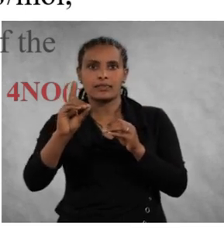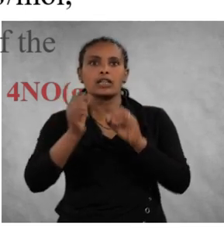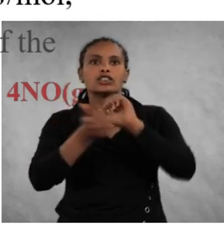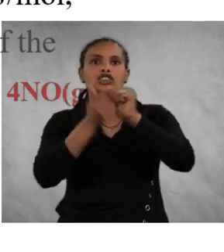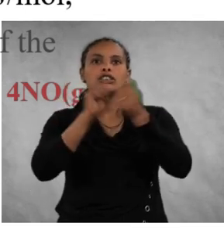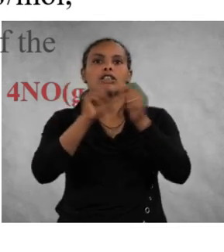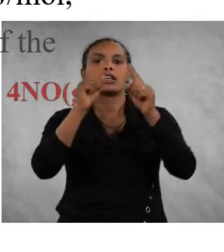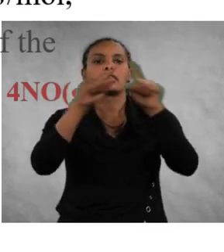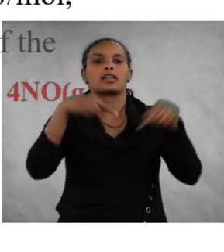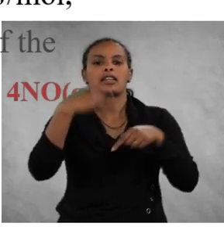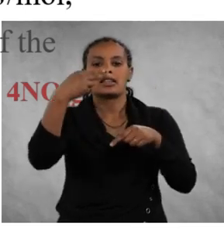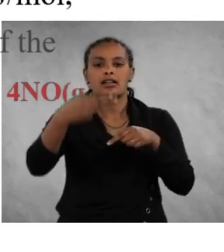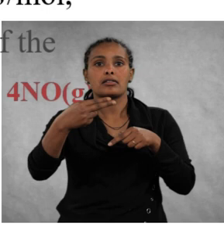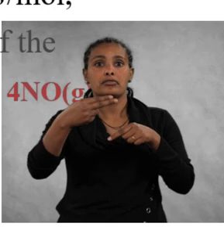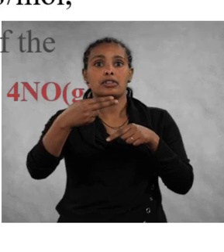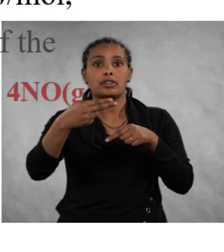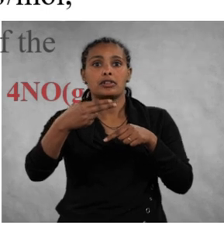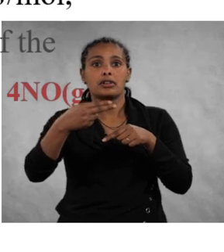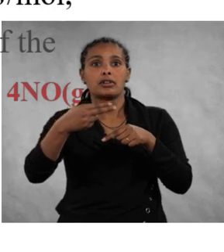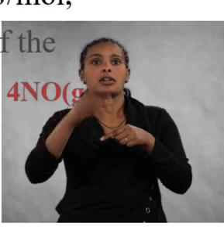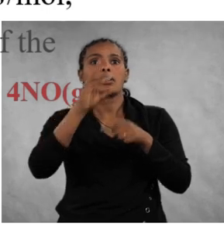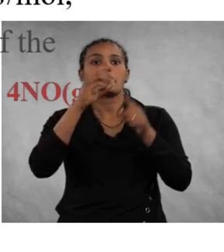enthalpy delta H of the